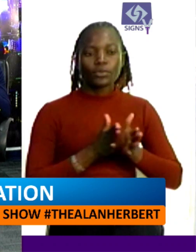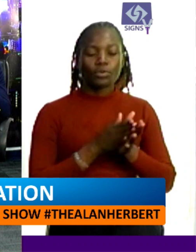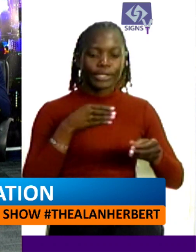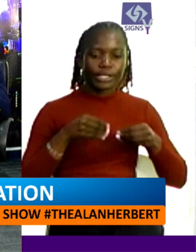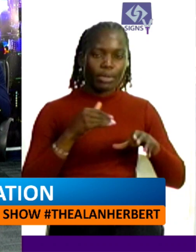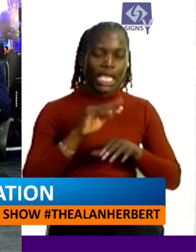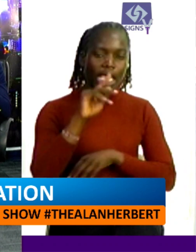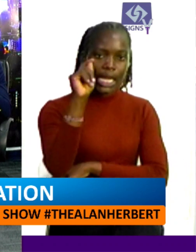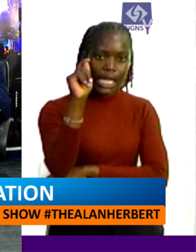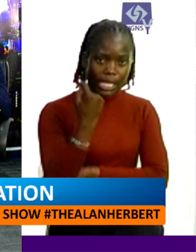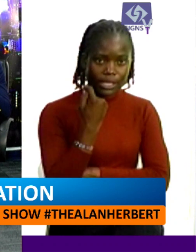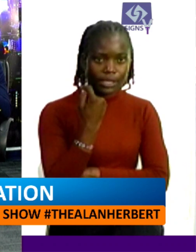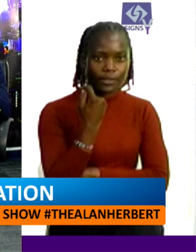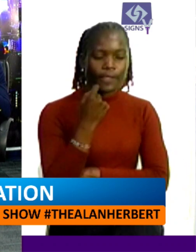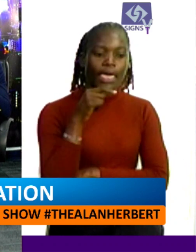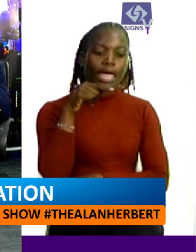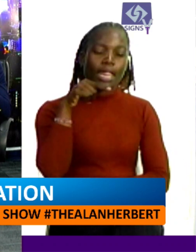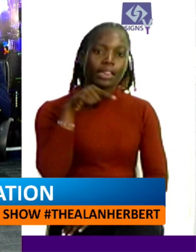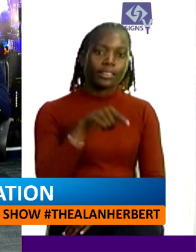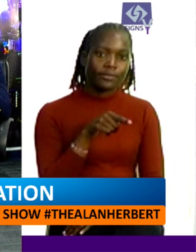disabilities in Kenya that this is